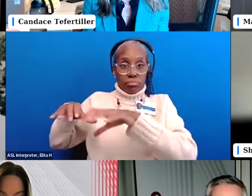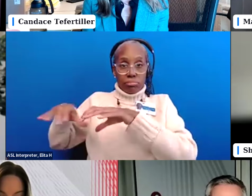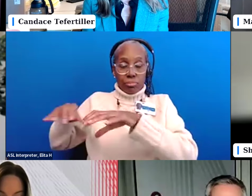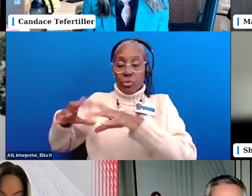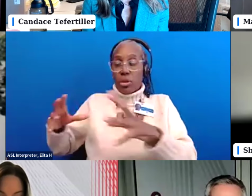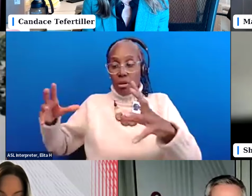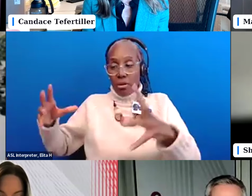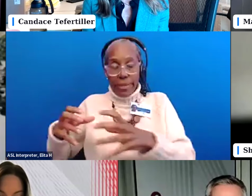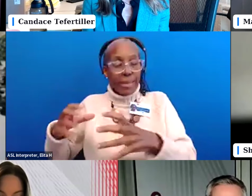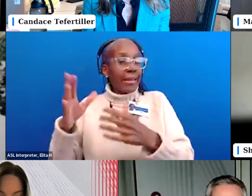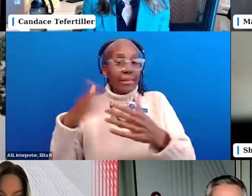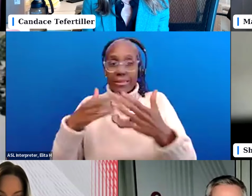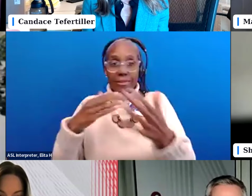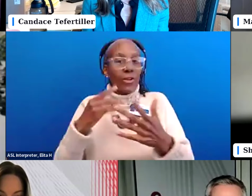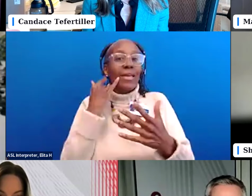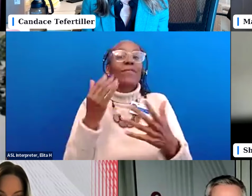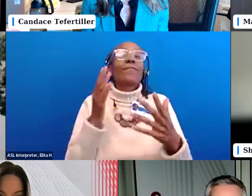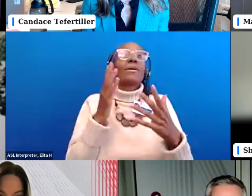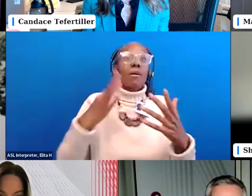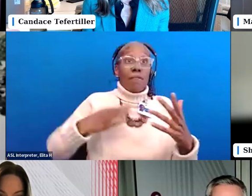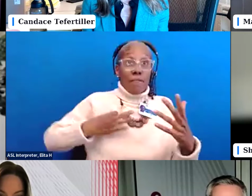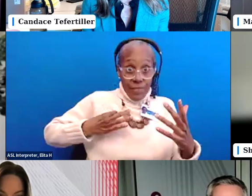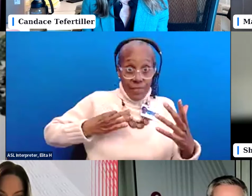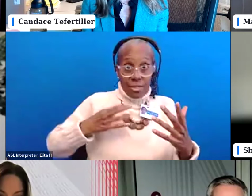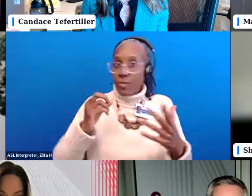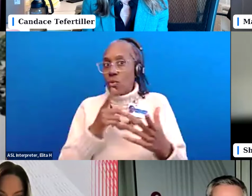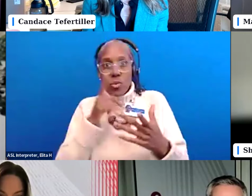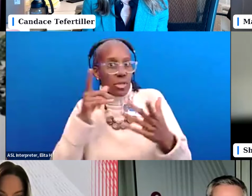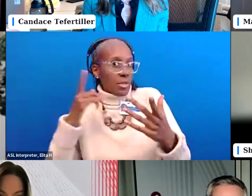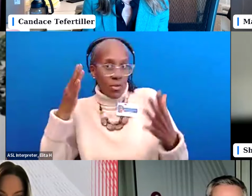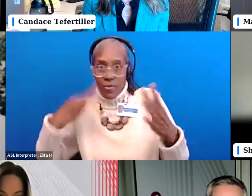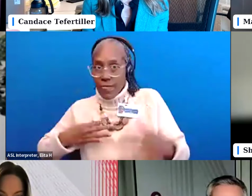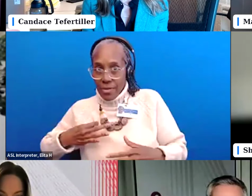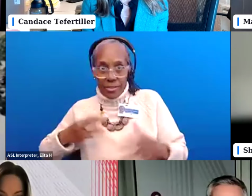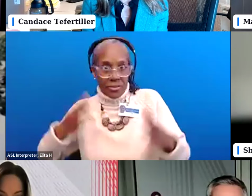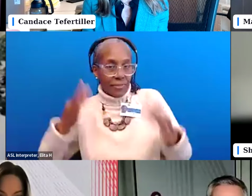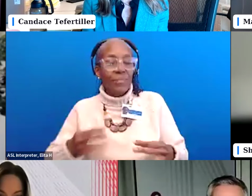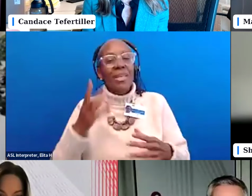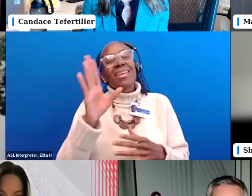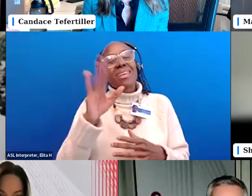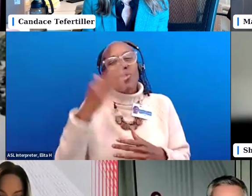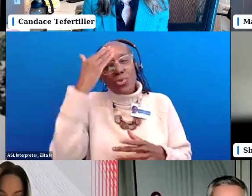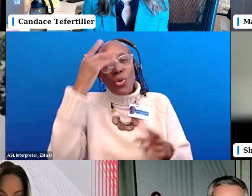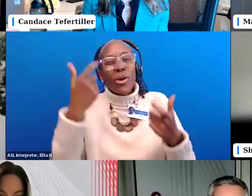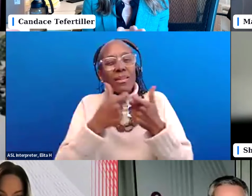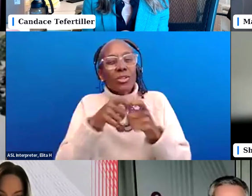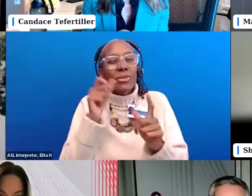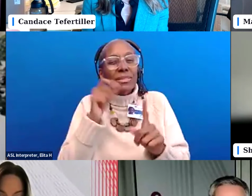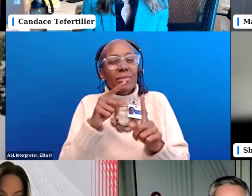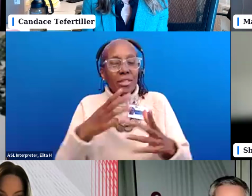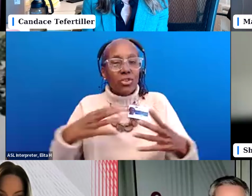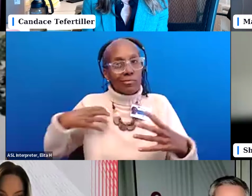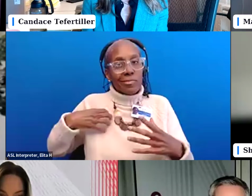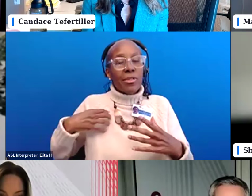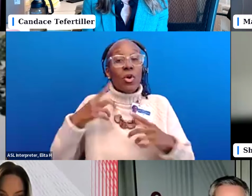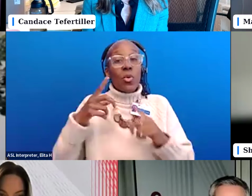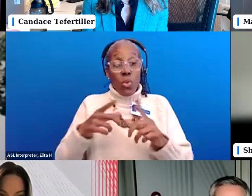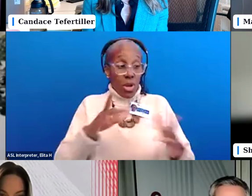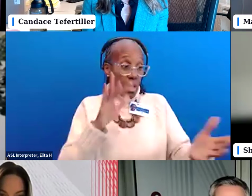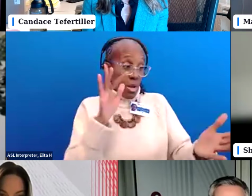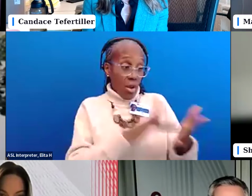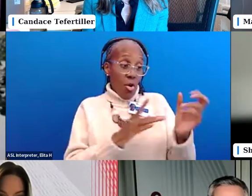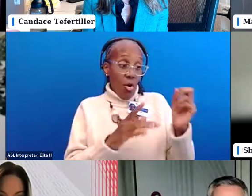by voluntary intent. So for those of you, for all of us probably, who've had some sort of electrical stimulation on, you know that when you turn